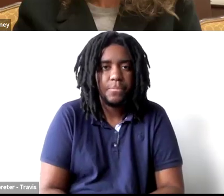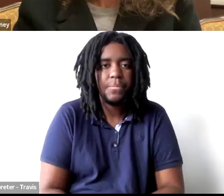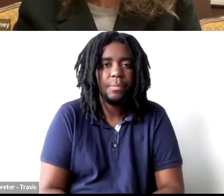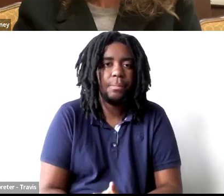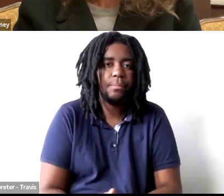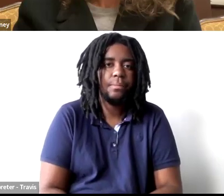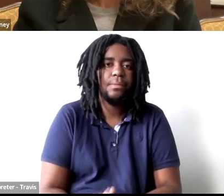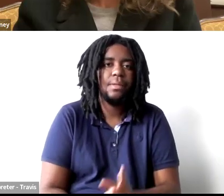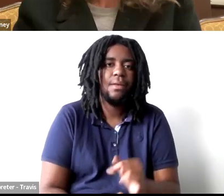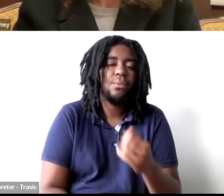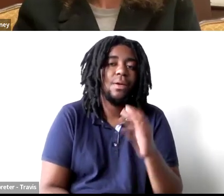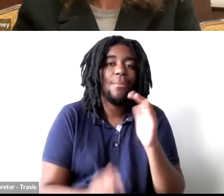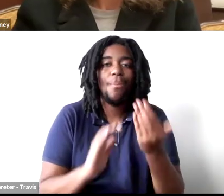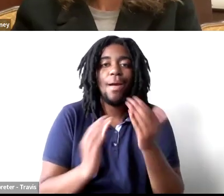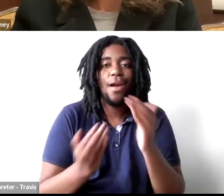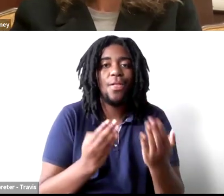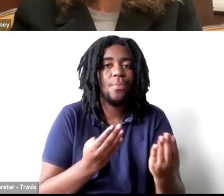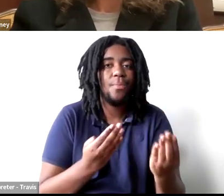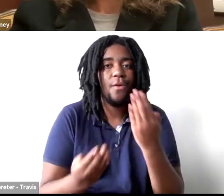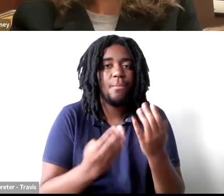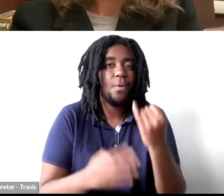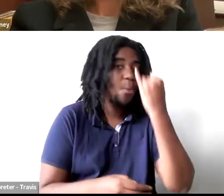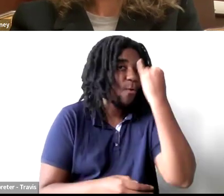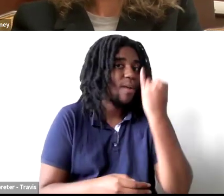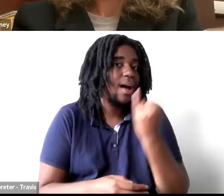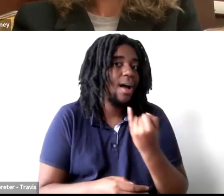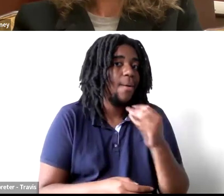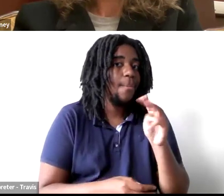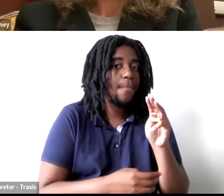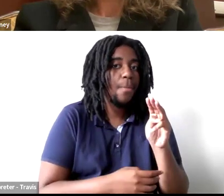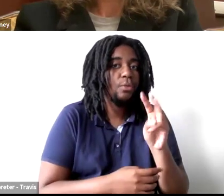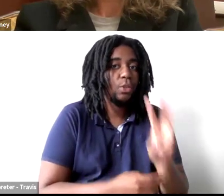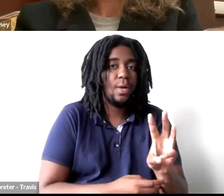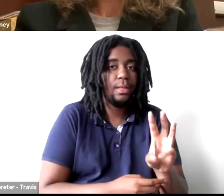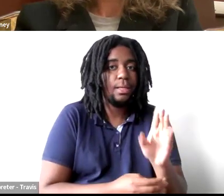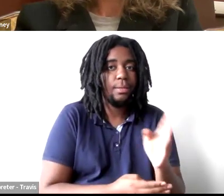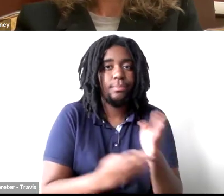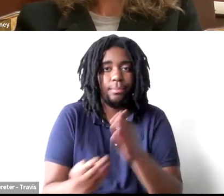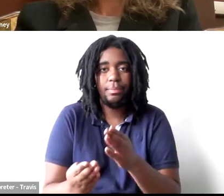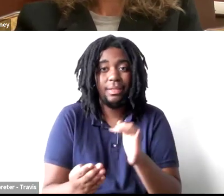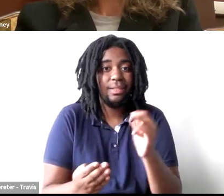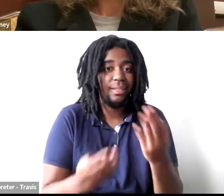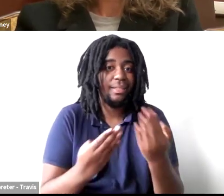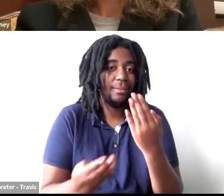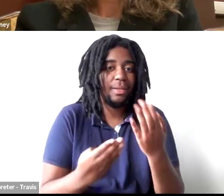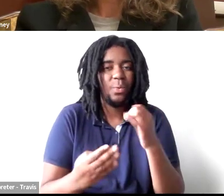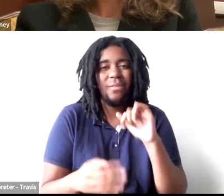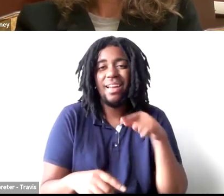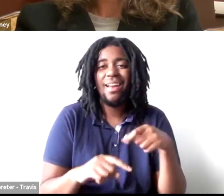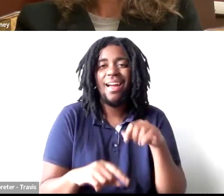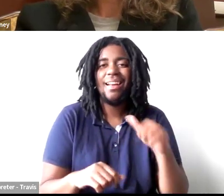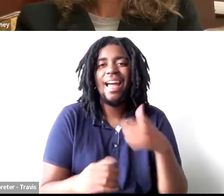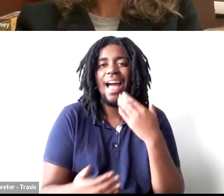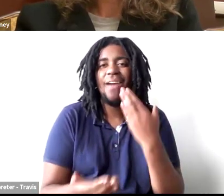the profile of Moses Williams that might confirm or deny? And I think this is something that